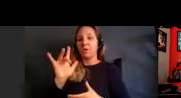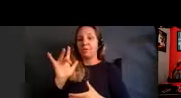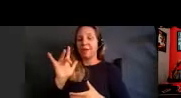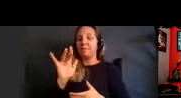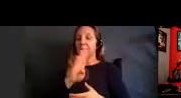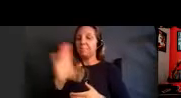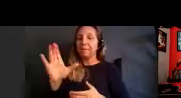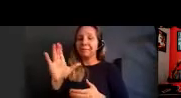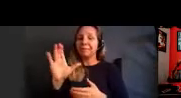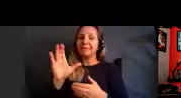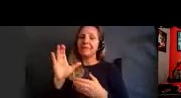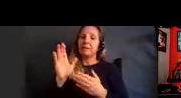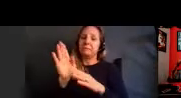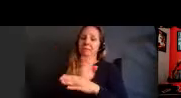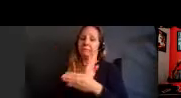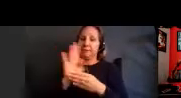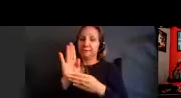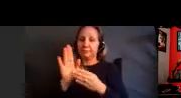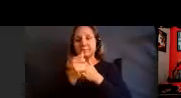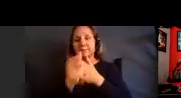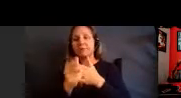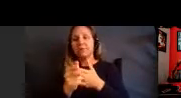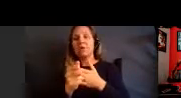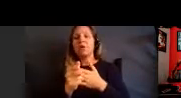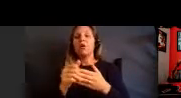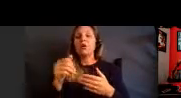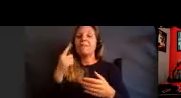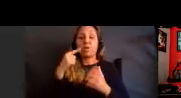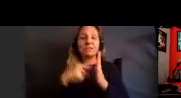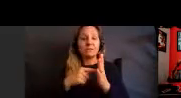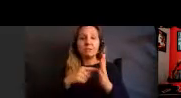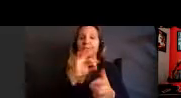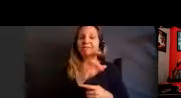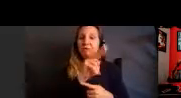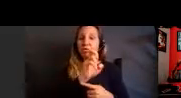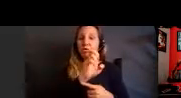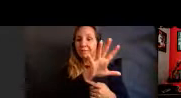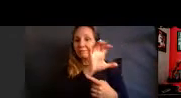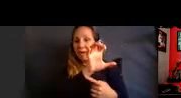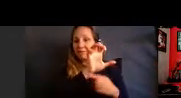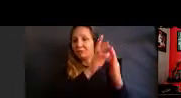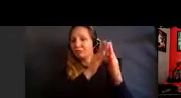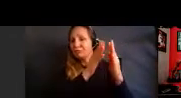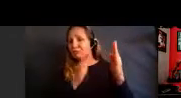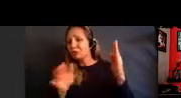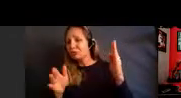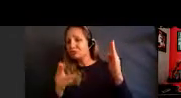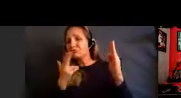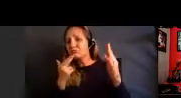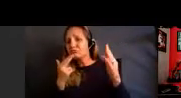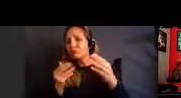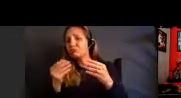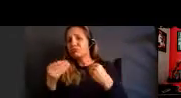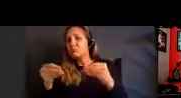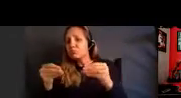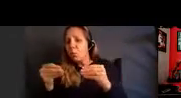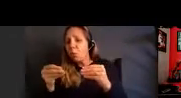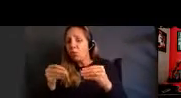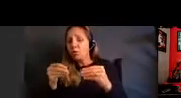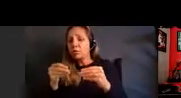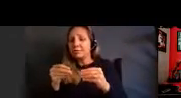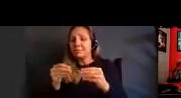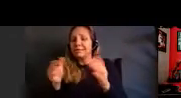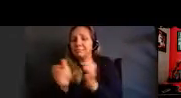leaders, everything from Fortune 500 companies all the way down to small mom and pop pie shops. And I started with the